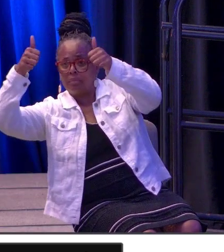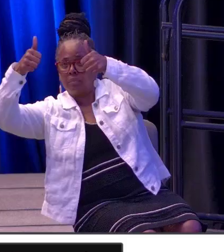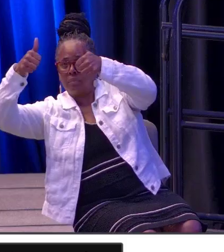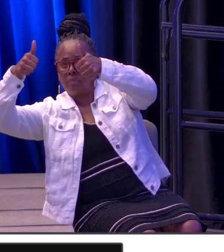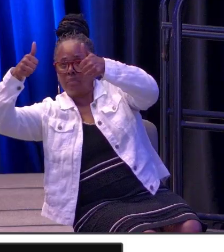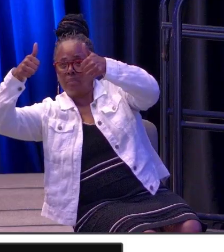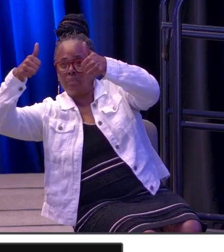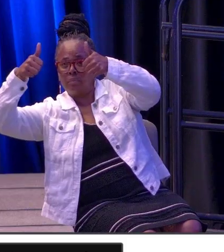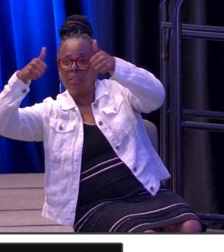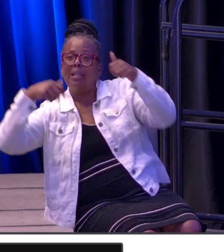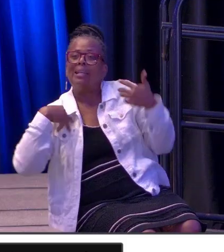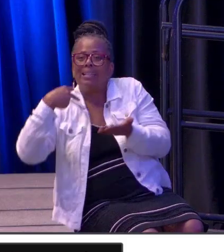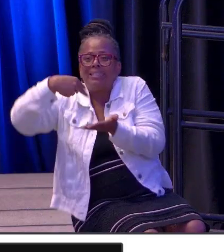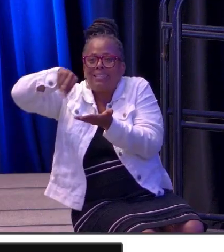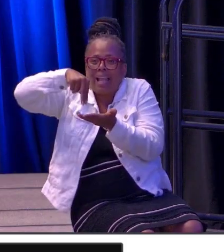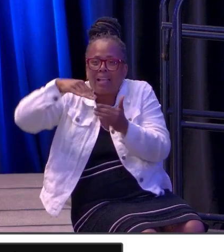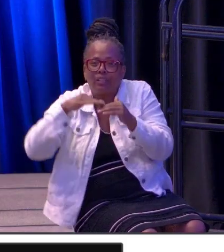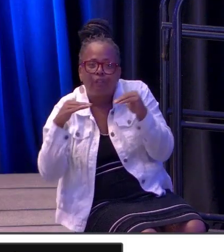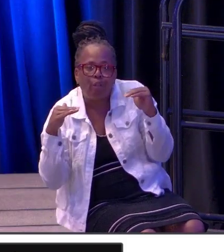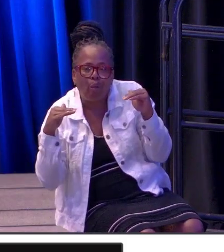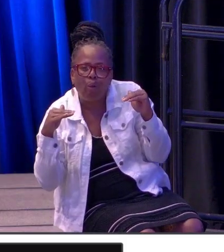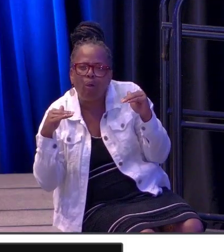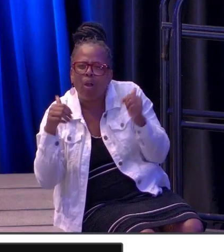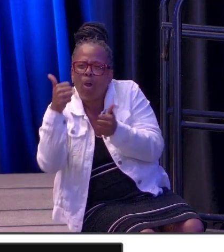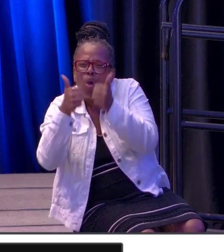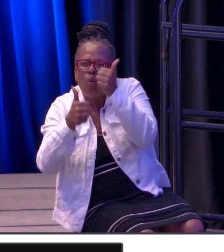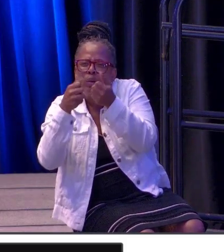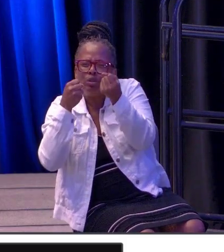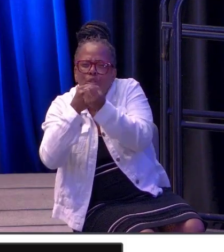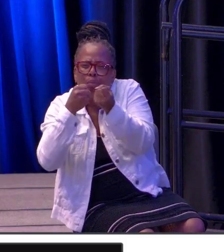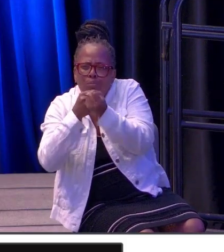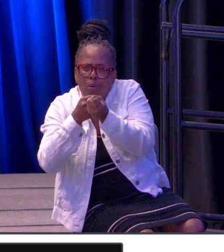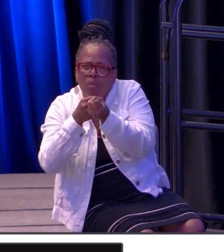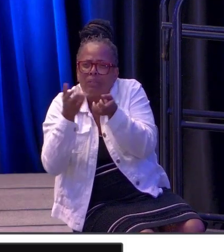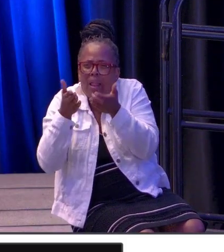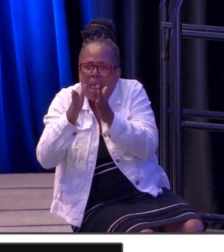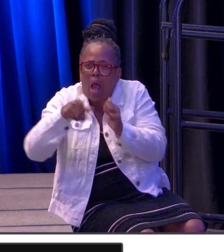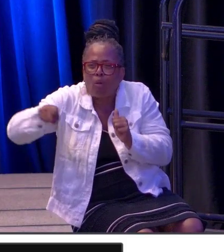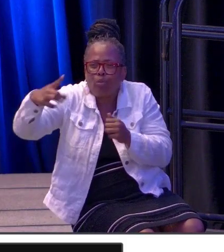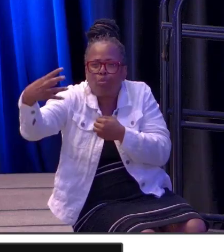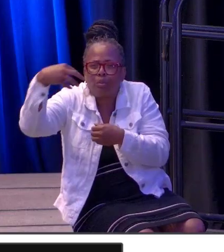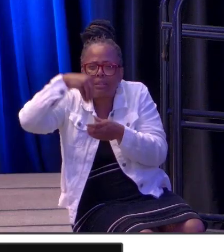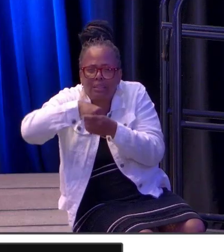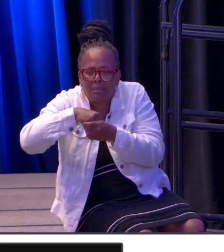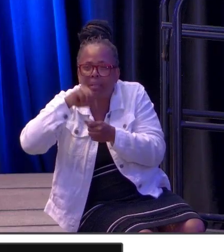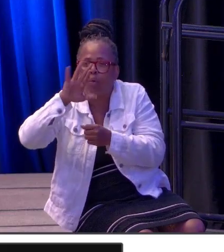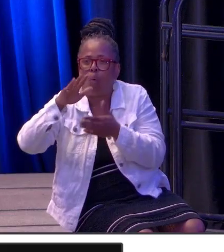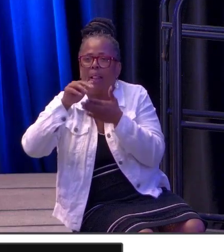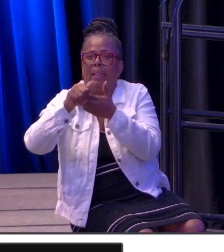When you're on the dance floor, what supports have enabled you to fully participate or lead?